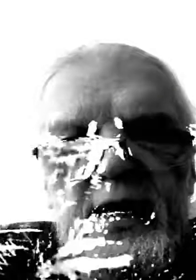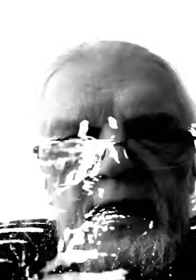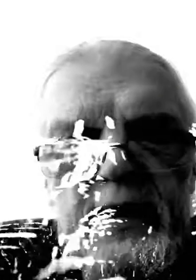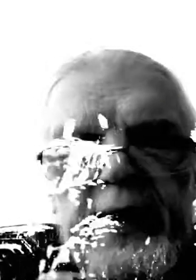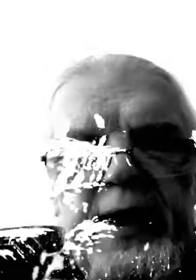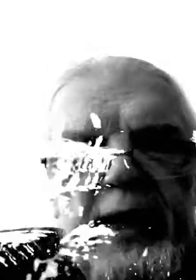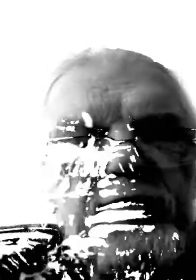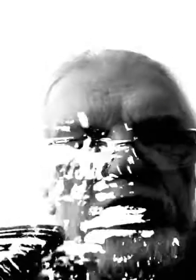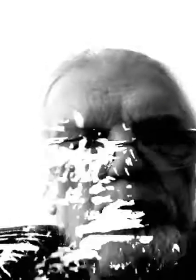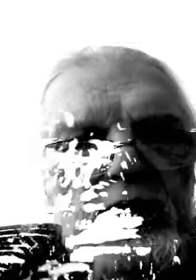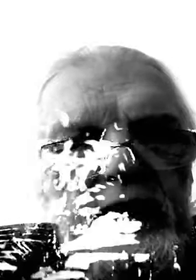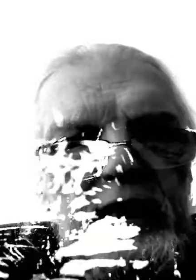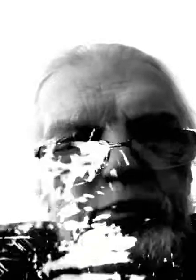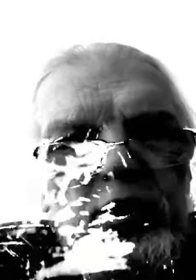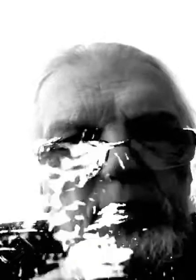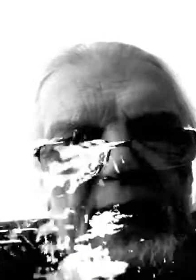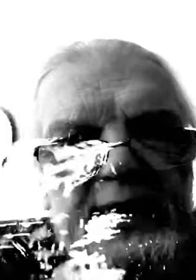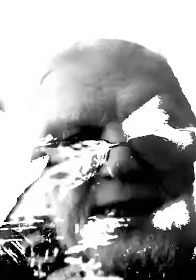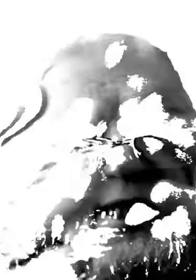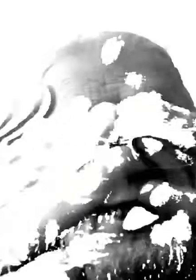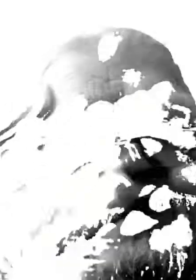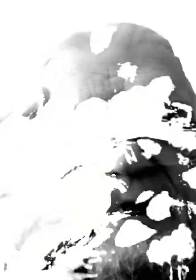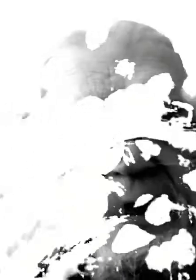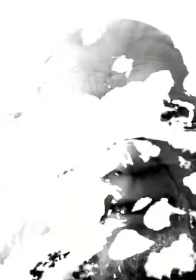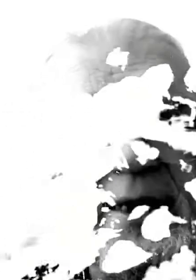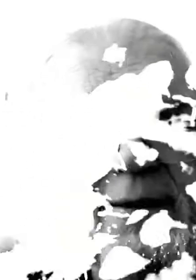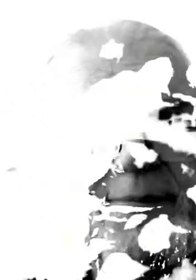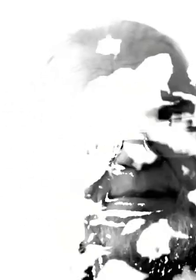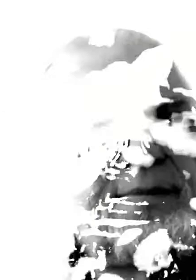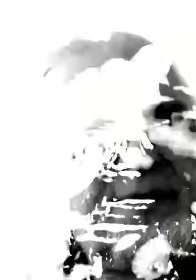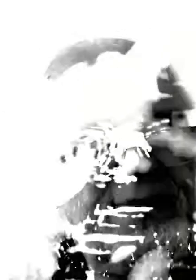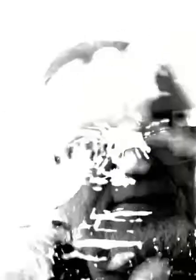together. Everybody in a Brummie accent say,